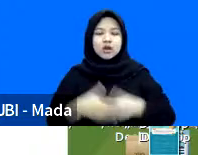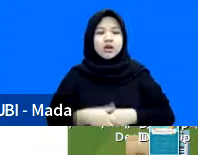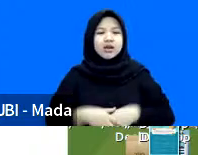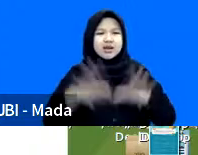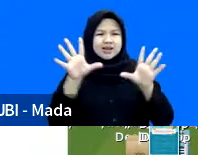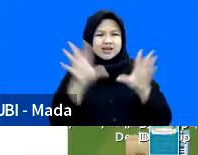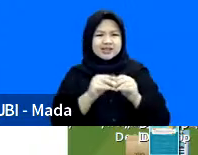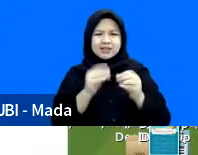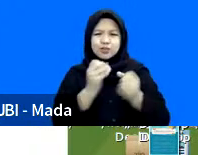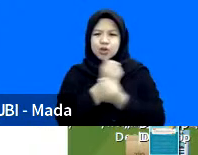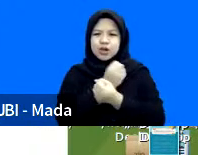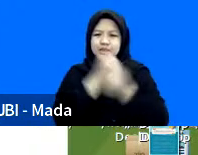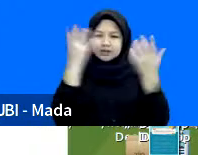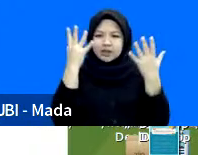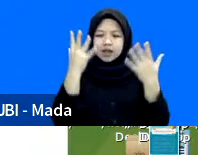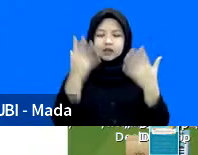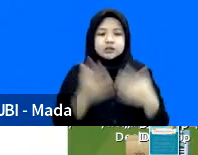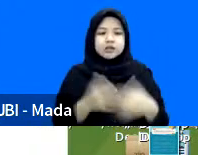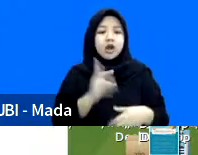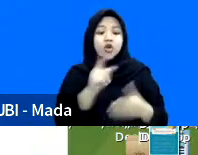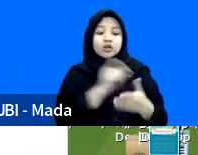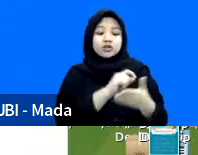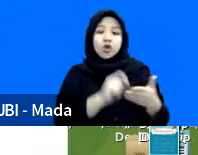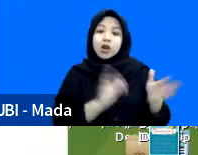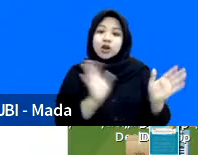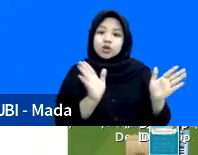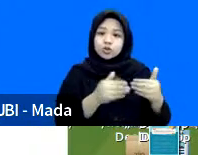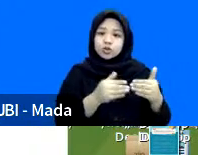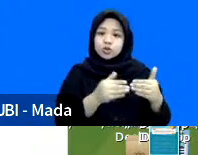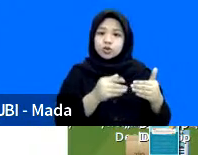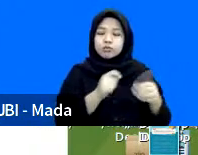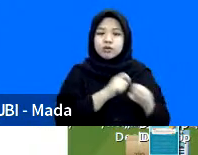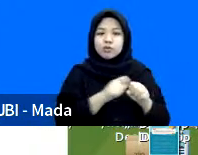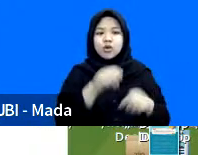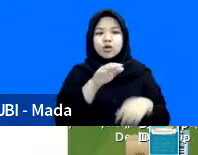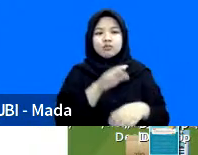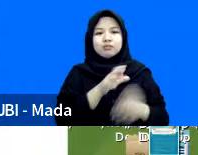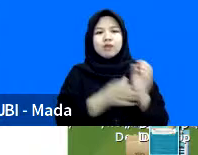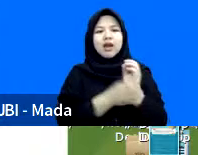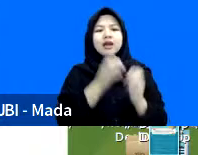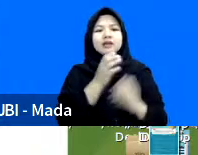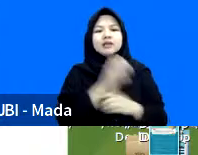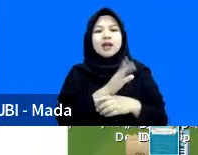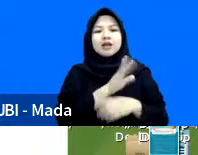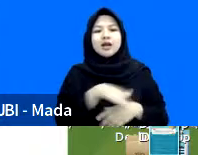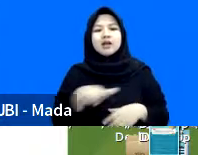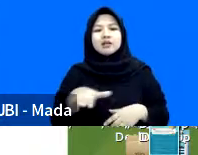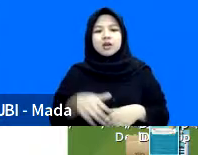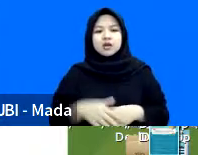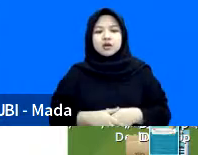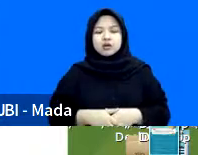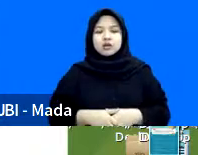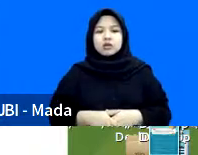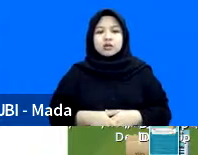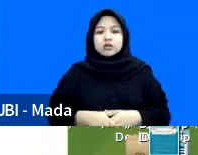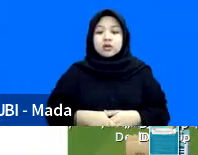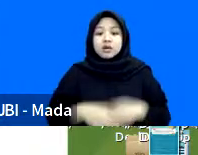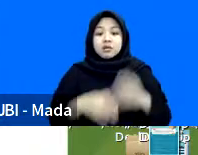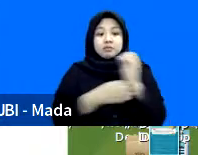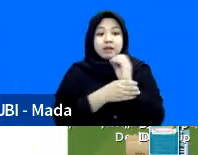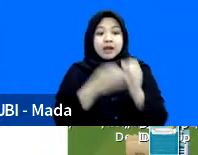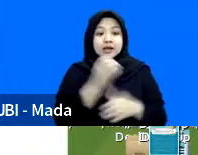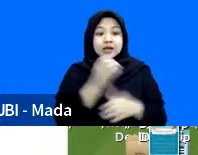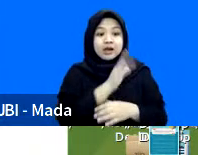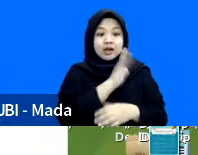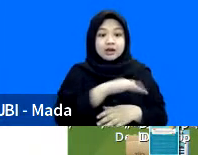that school closure is extremely harmful to children. And not only it's harmful to children, this harm itself is very inequitable, meaning